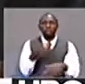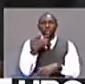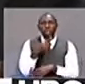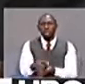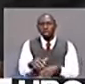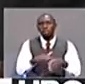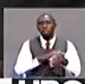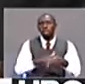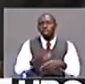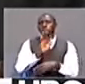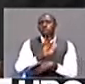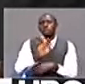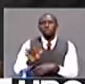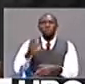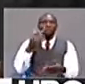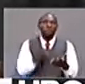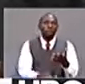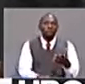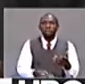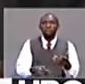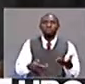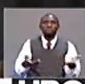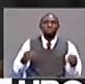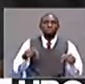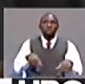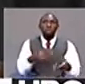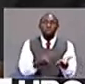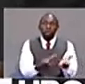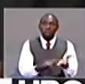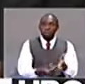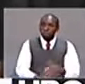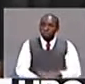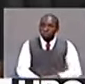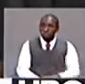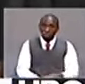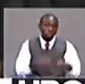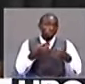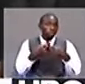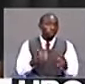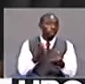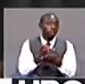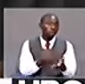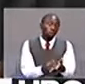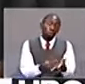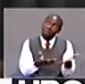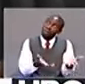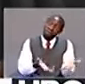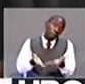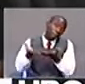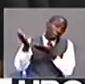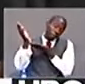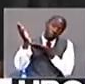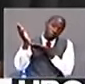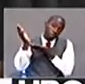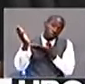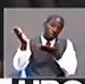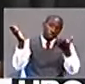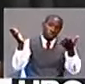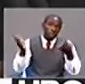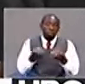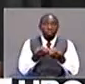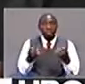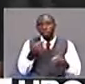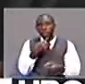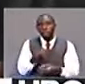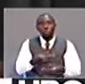his business in arrests of Ugandans. But because he went, everybody is saying he was a good